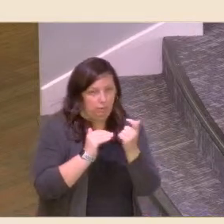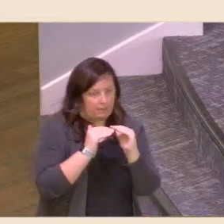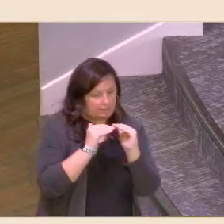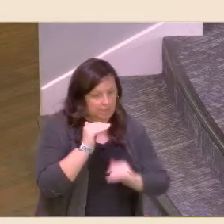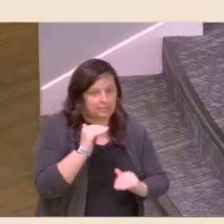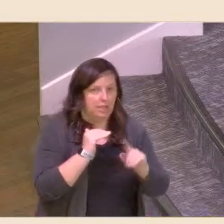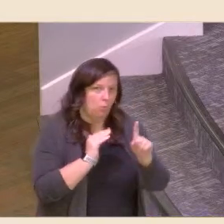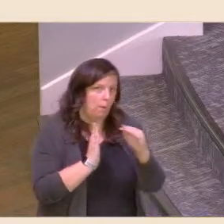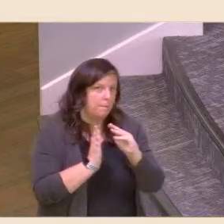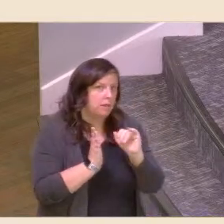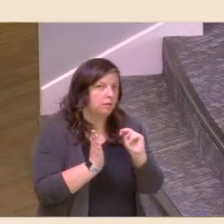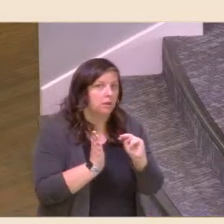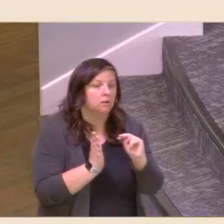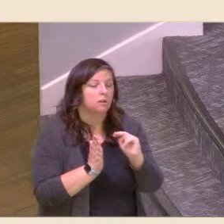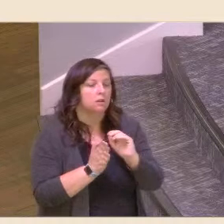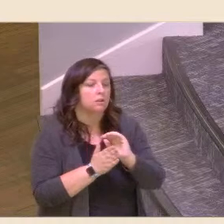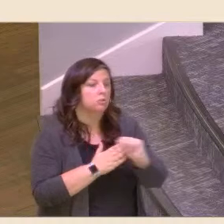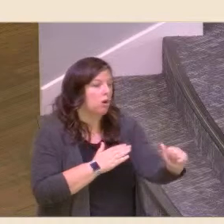So